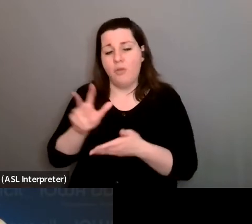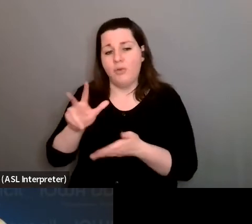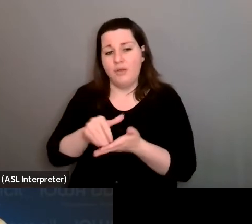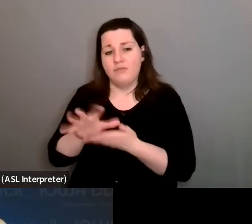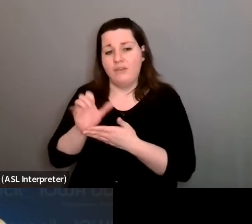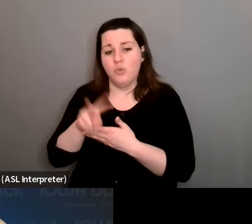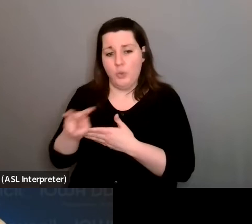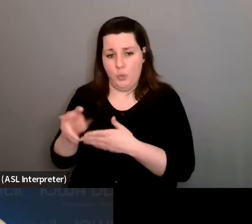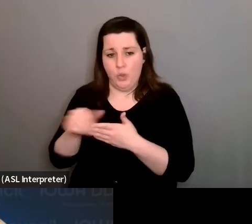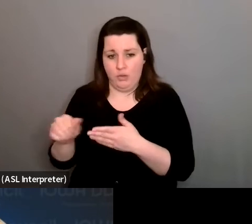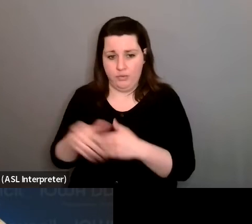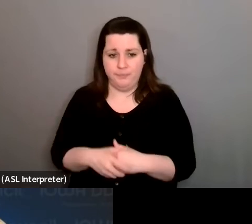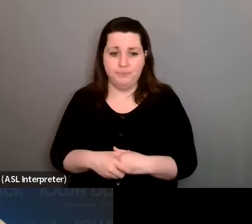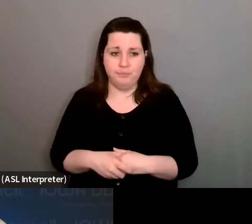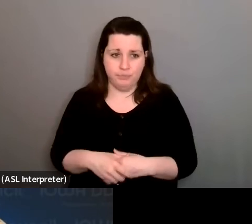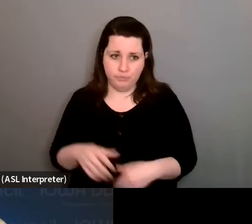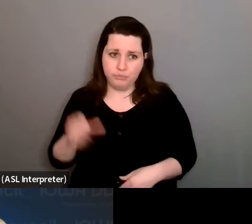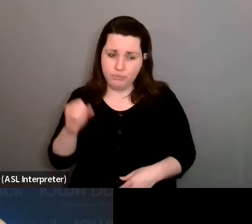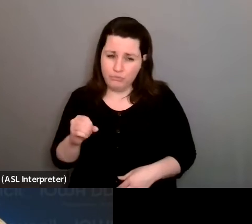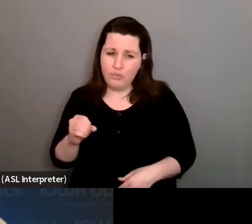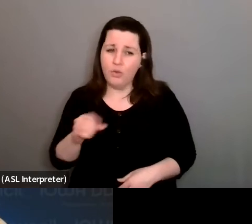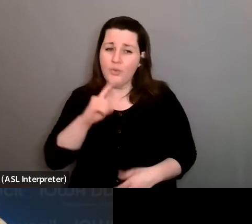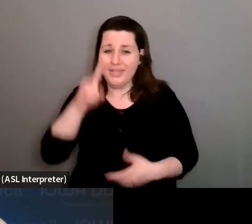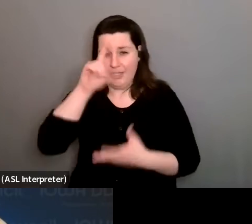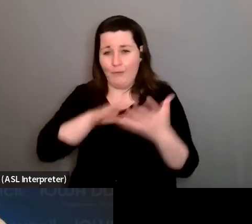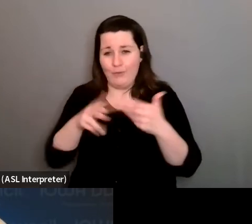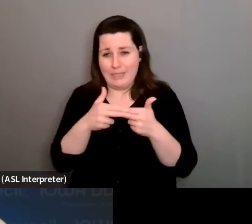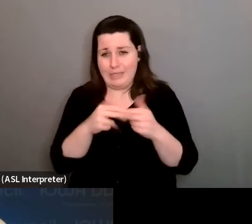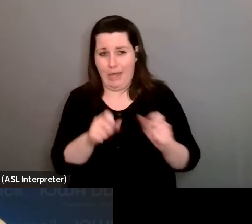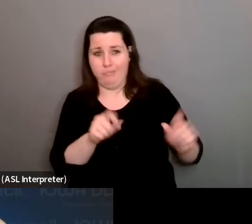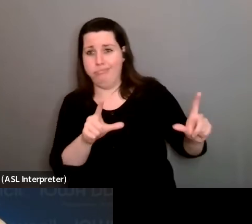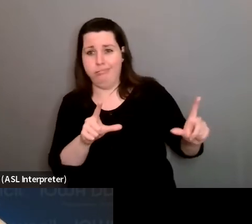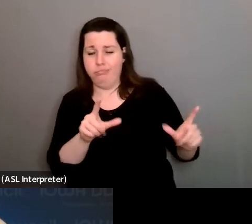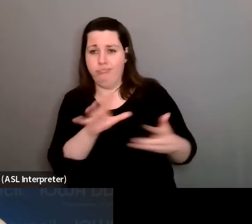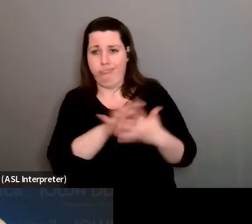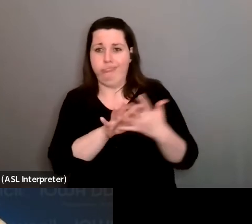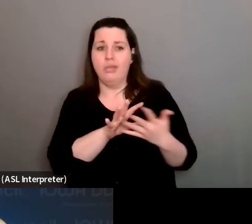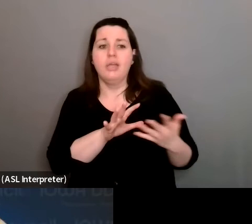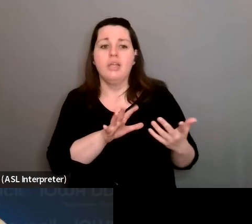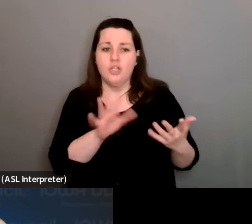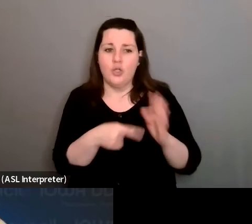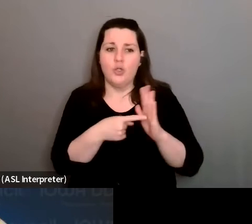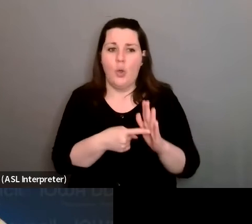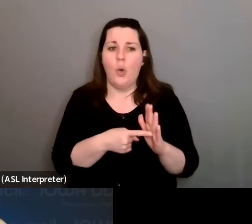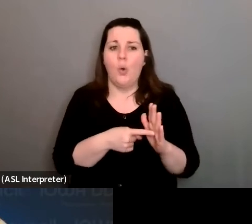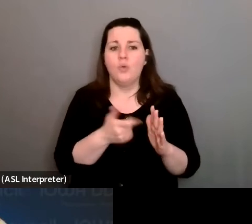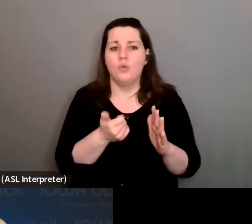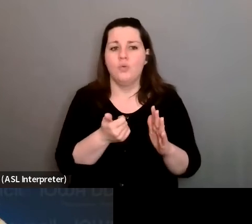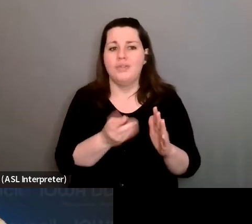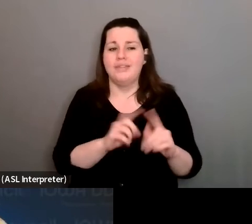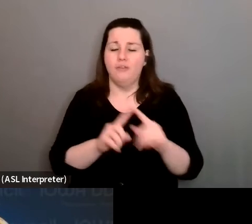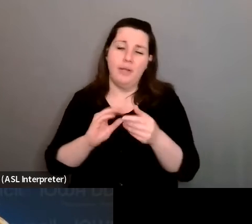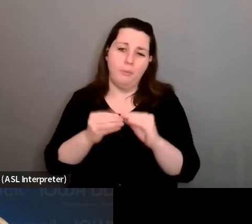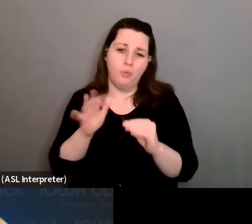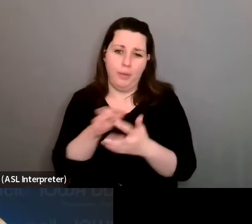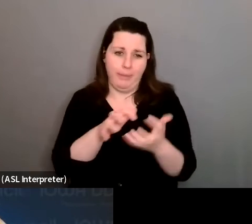$3,522. So I'm going to put a really confusing slide up to just try to demonstrate how we're going to mix a few of these numbers we've talked about. So